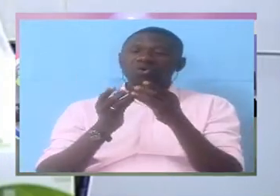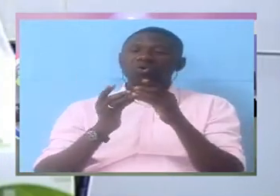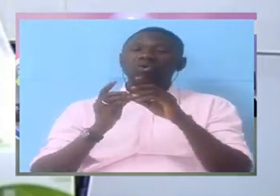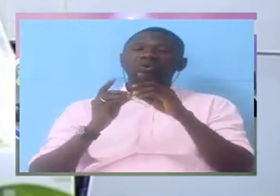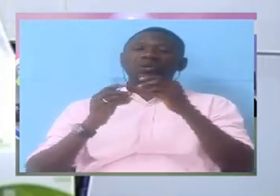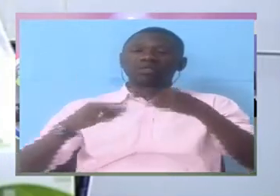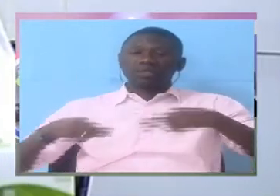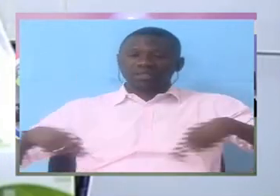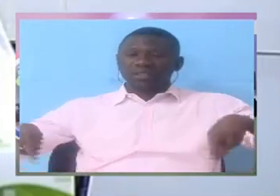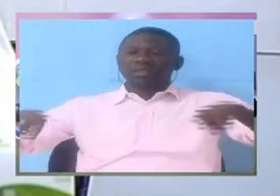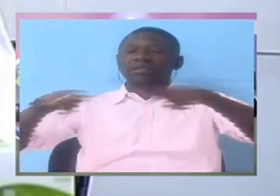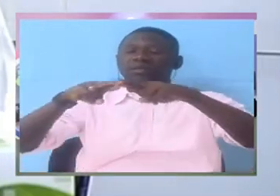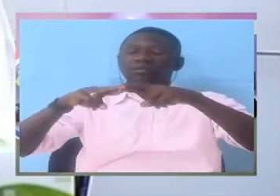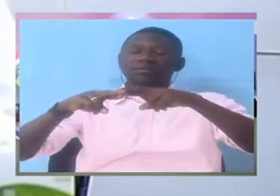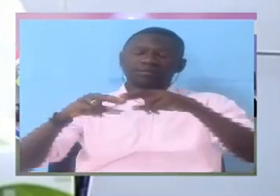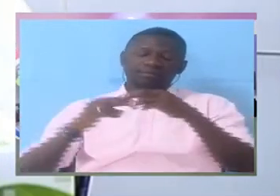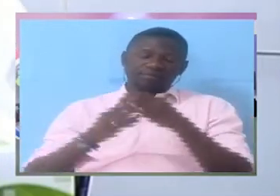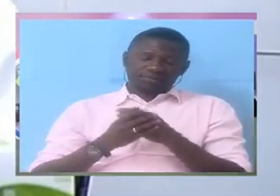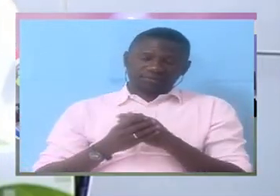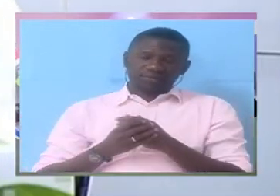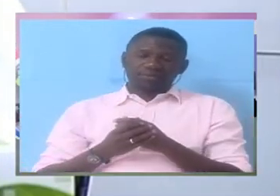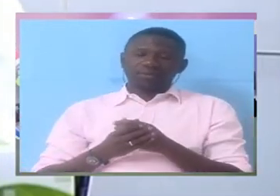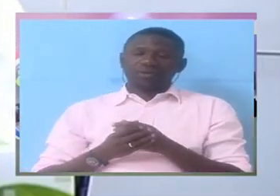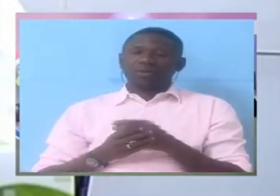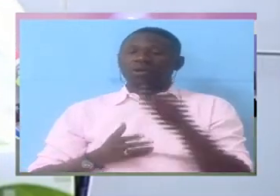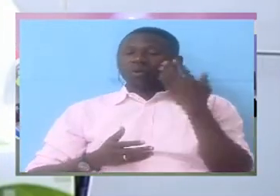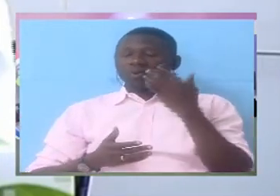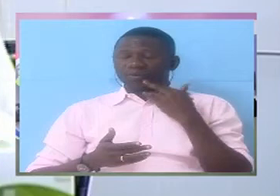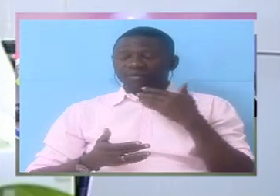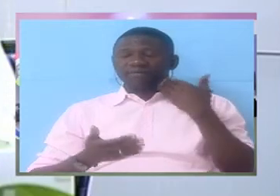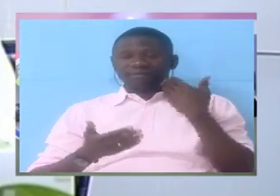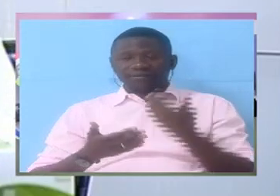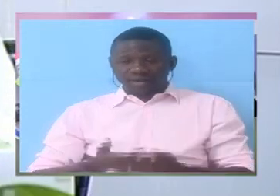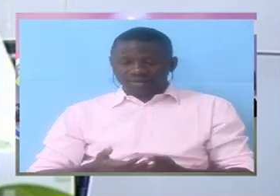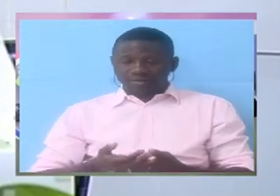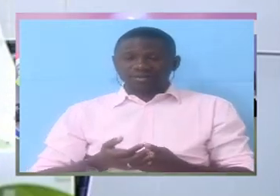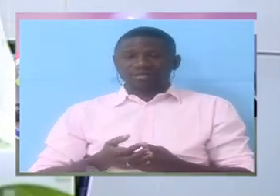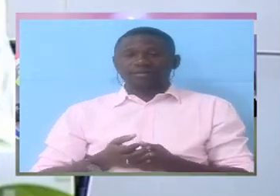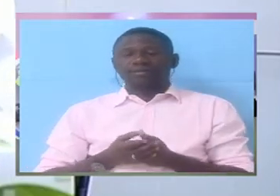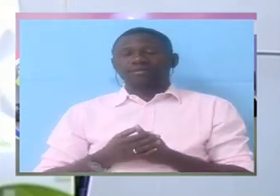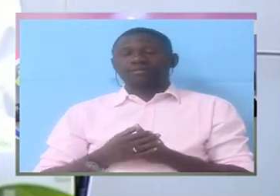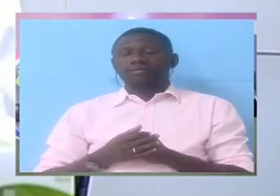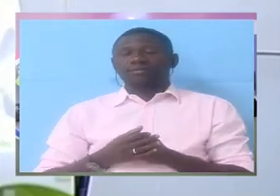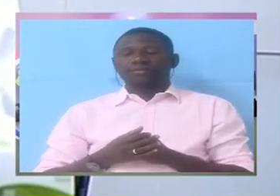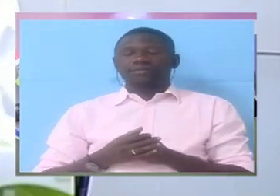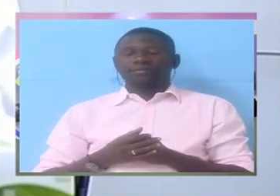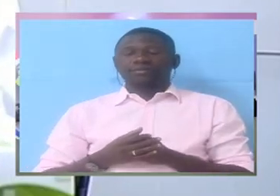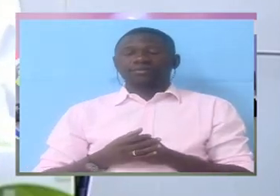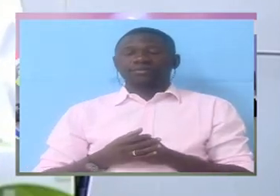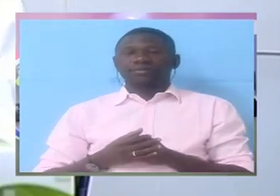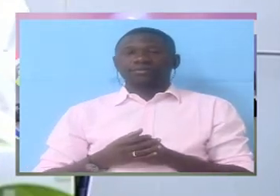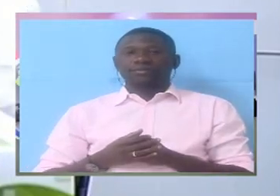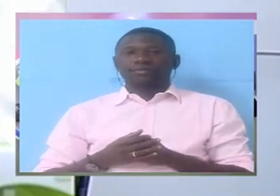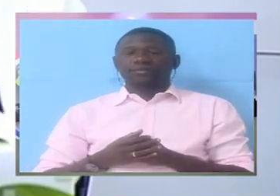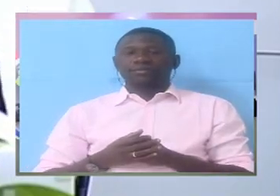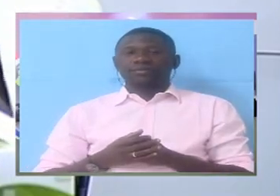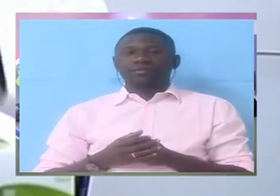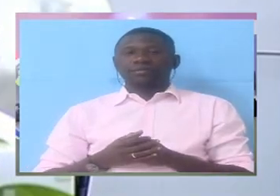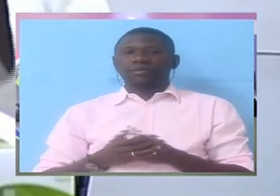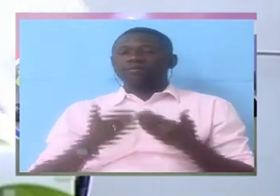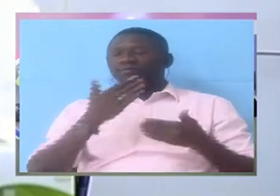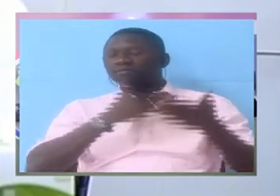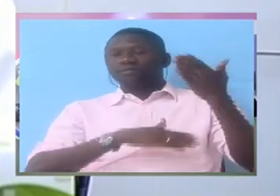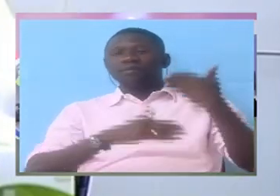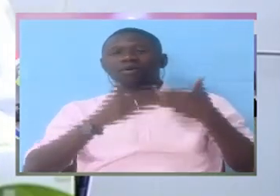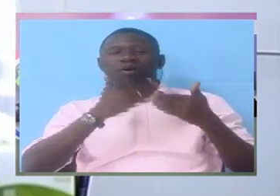Tundo mumbebe tamantama wale nyama. When we finished o sanda kilimu. Bring ambandi. The former public